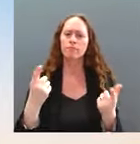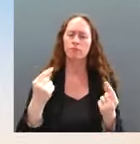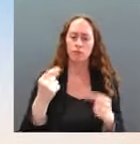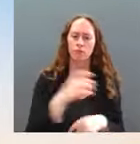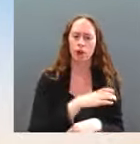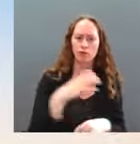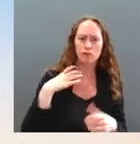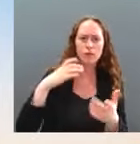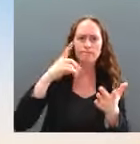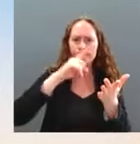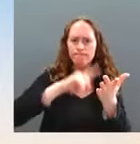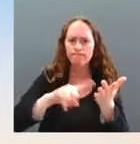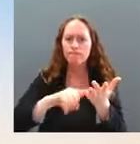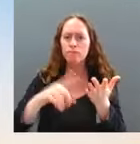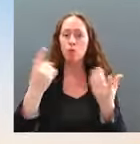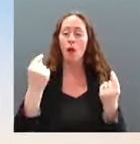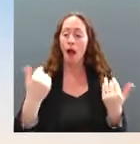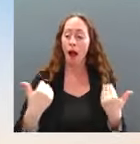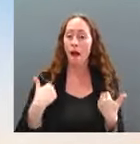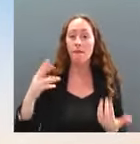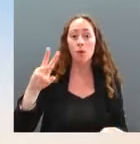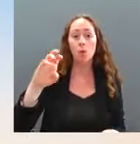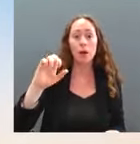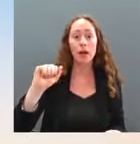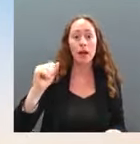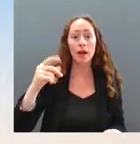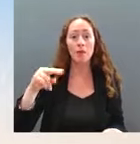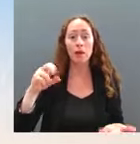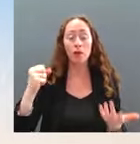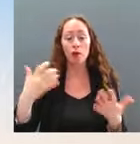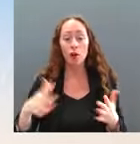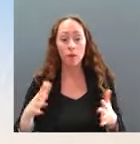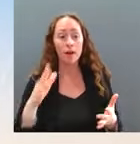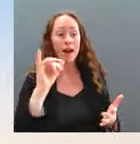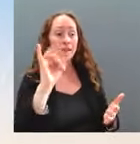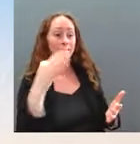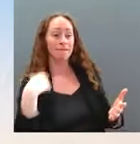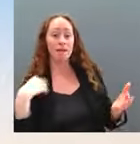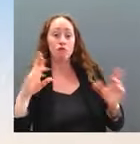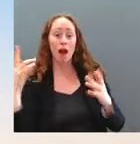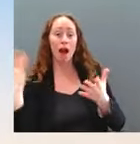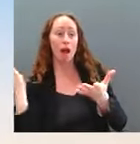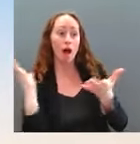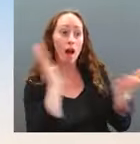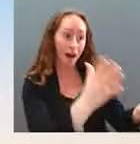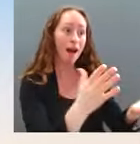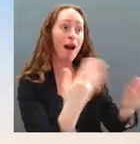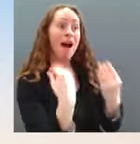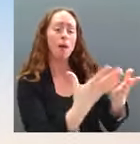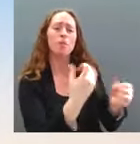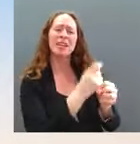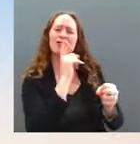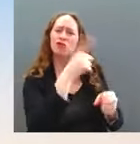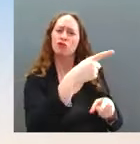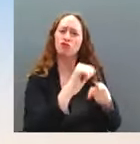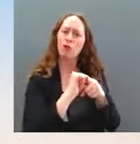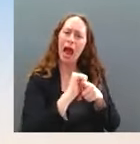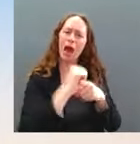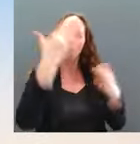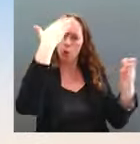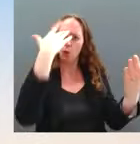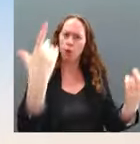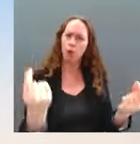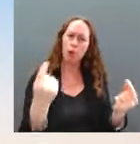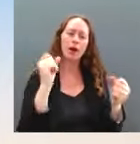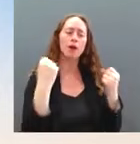assistance has been central and essential in effectively fighting the war as they have done. Go ahead, Mara. Are you saying